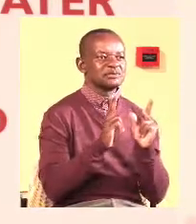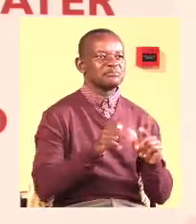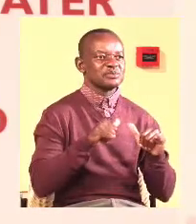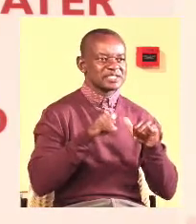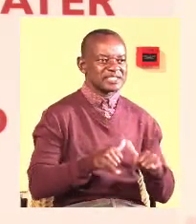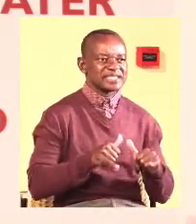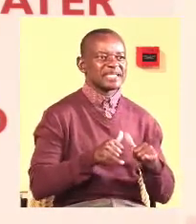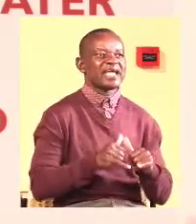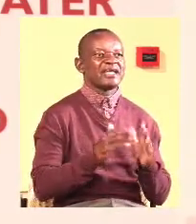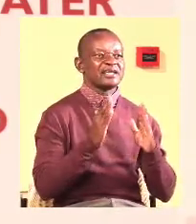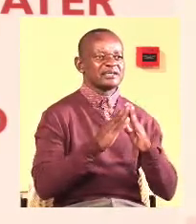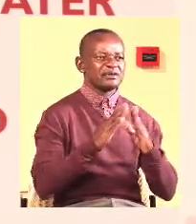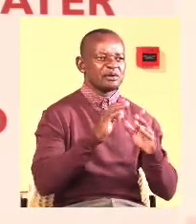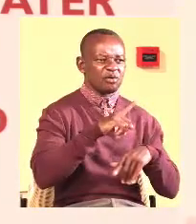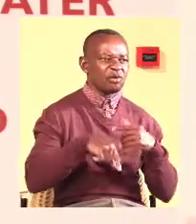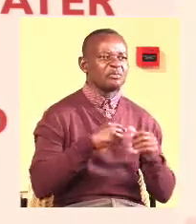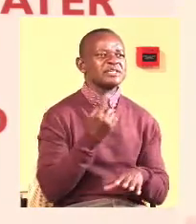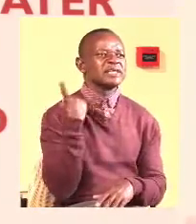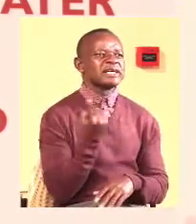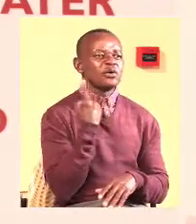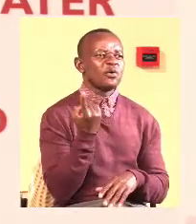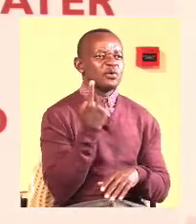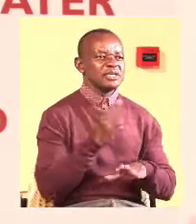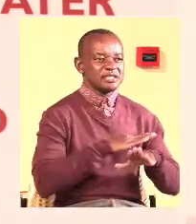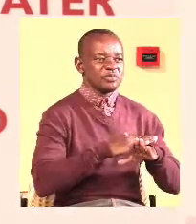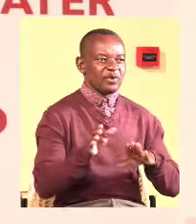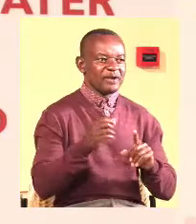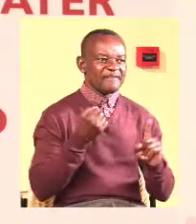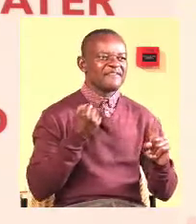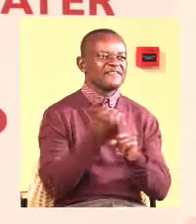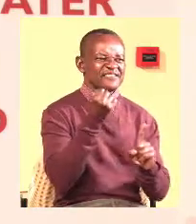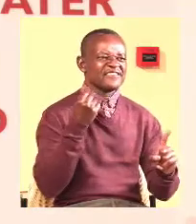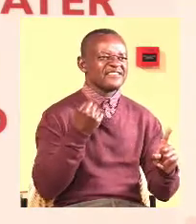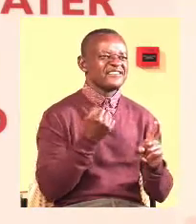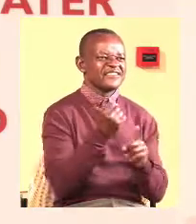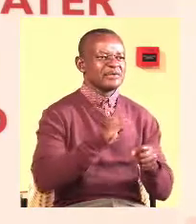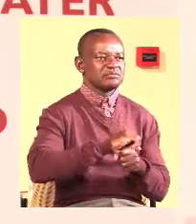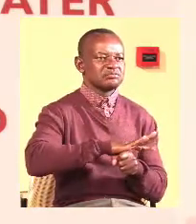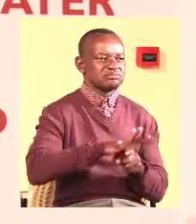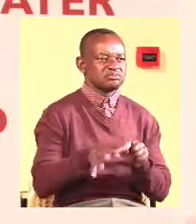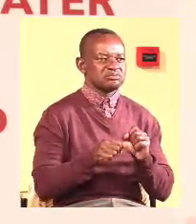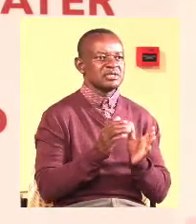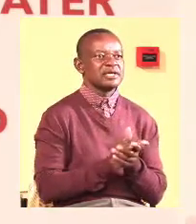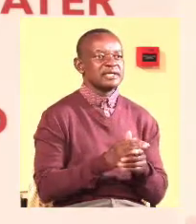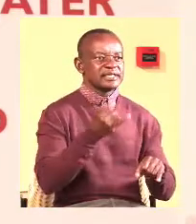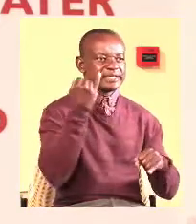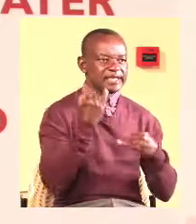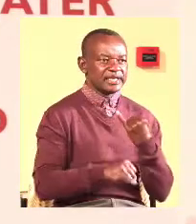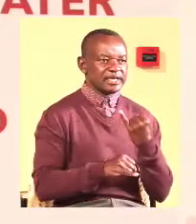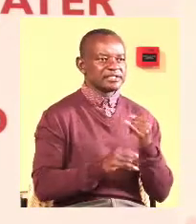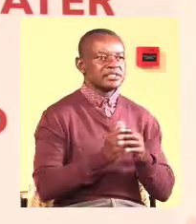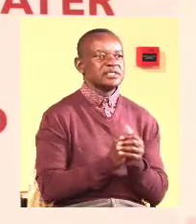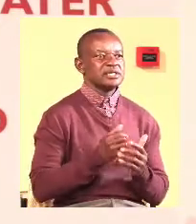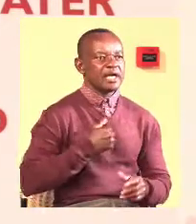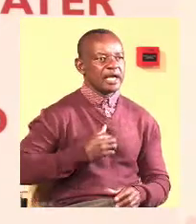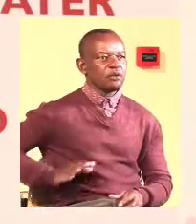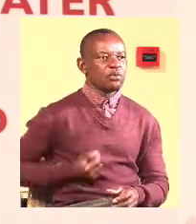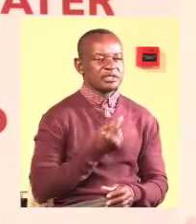how we can fight the pandemic, the COVID-19. So lastly, I would like to say that, of